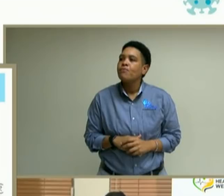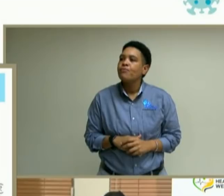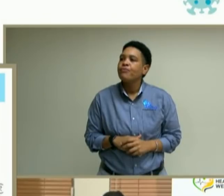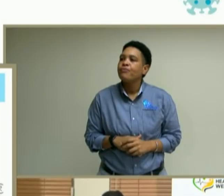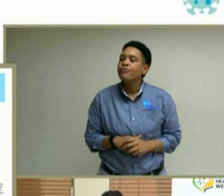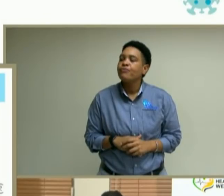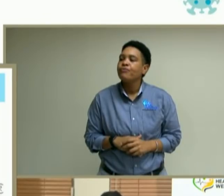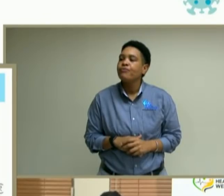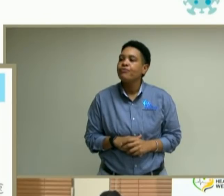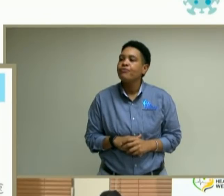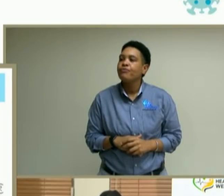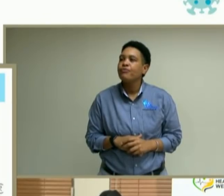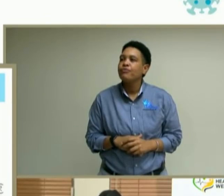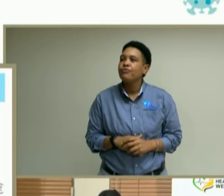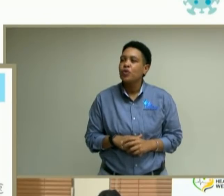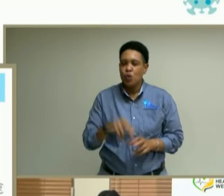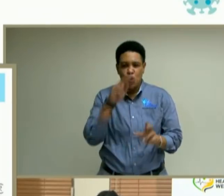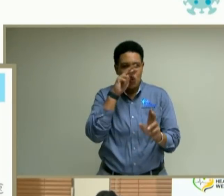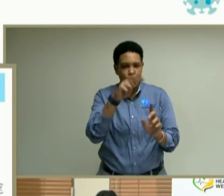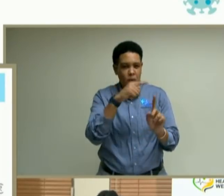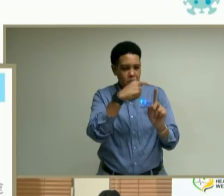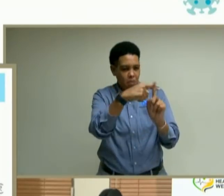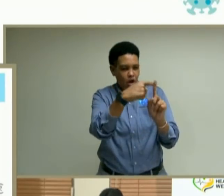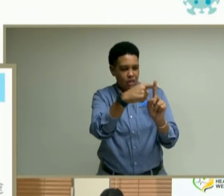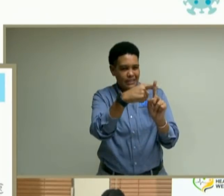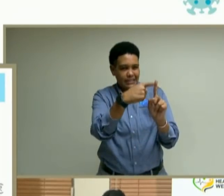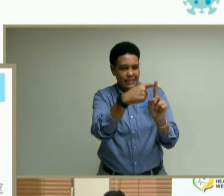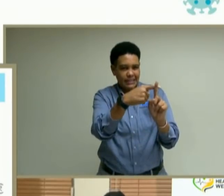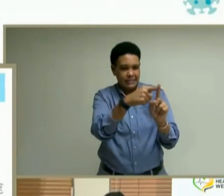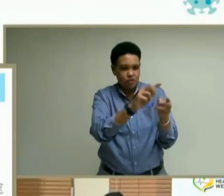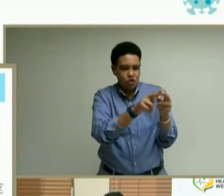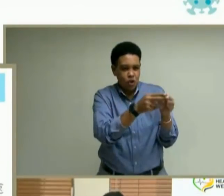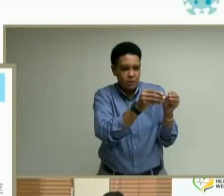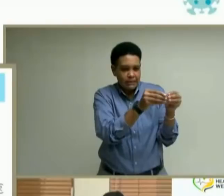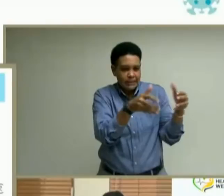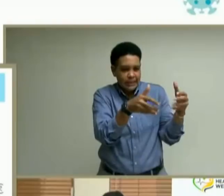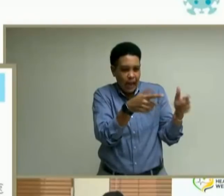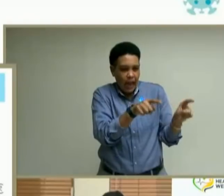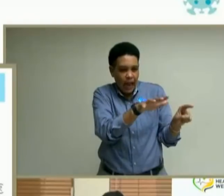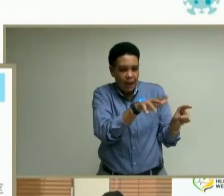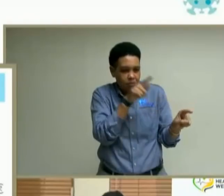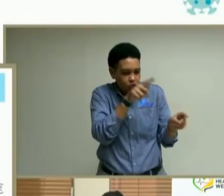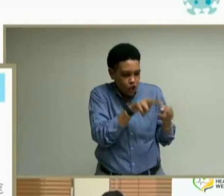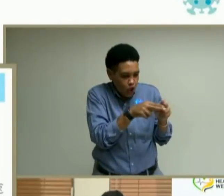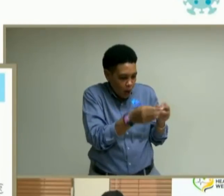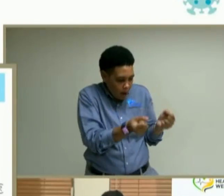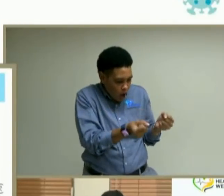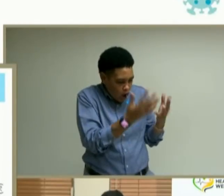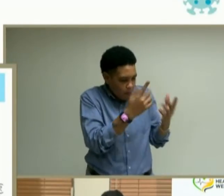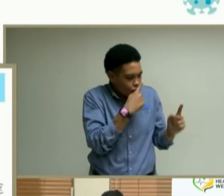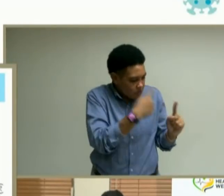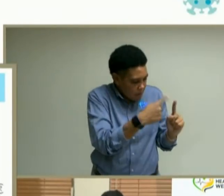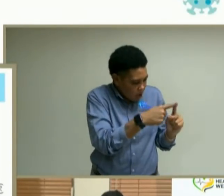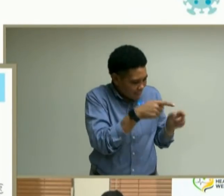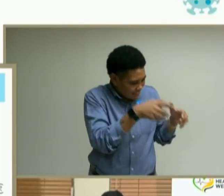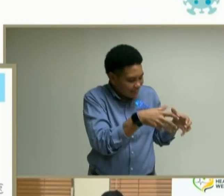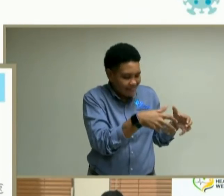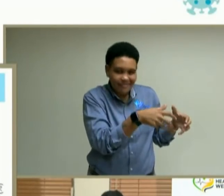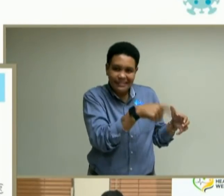Then we look at the positivity rate. This is the number of positive